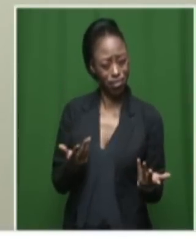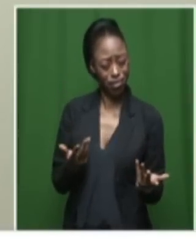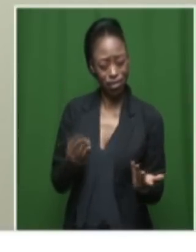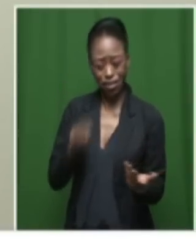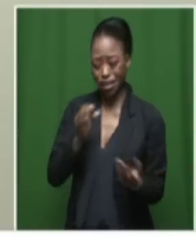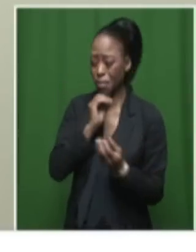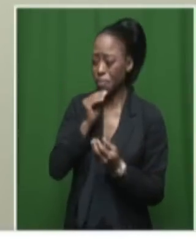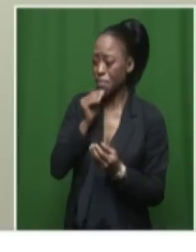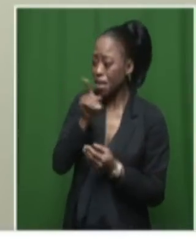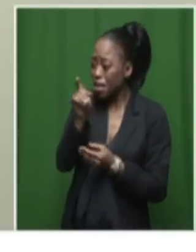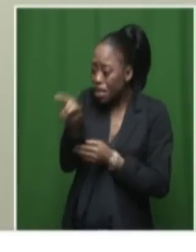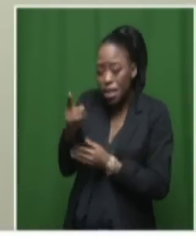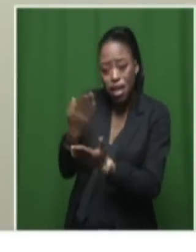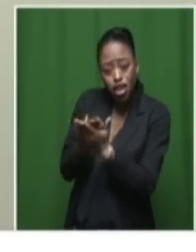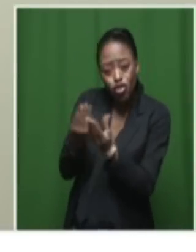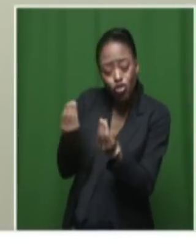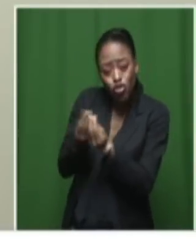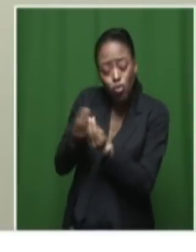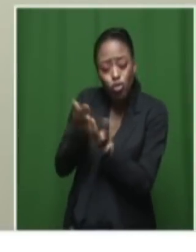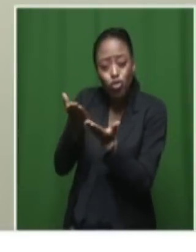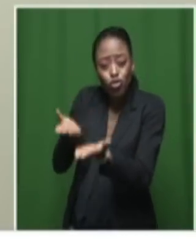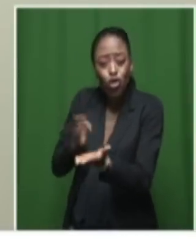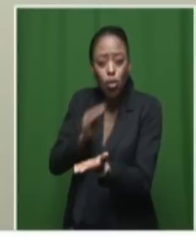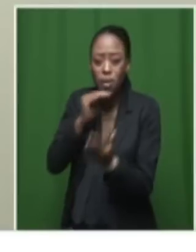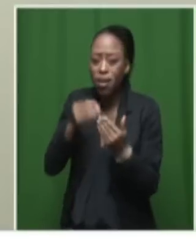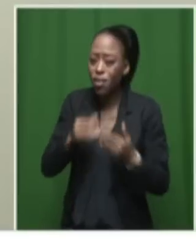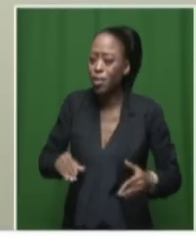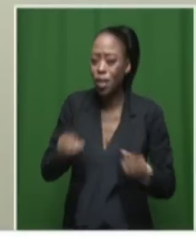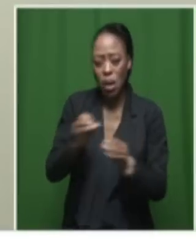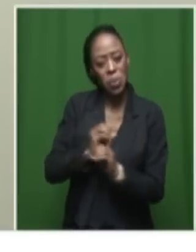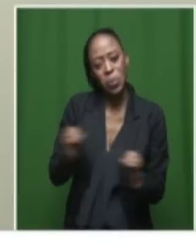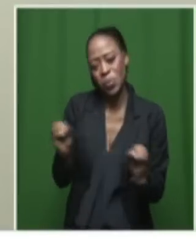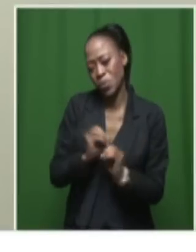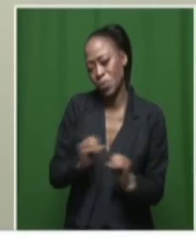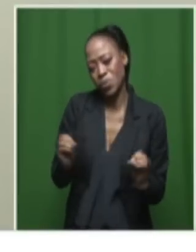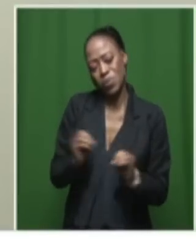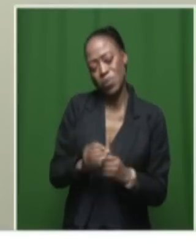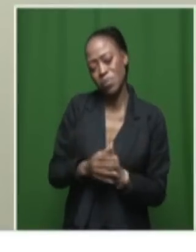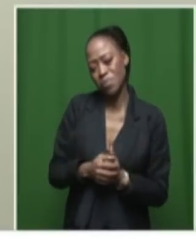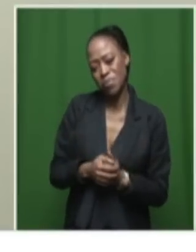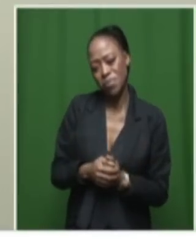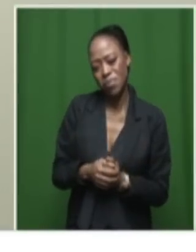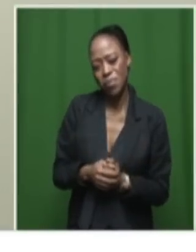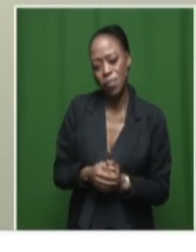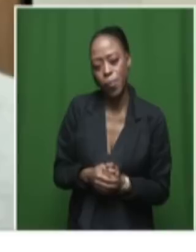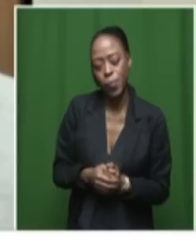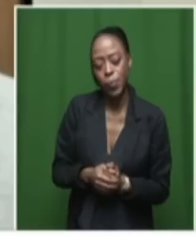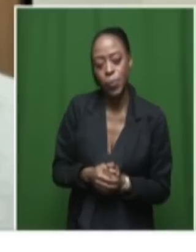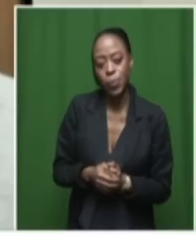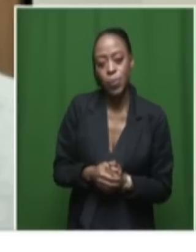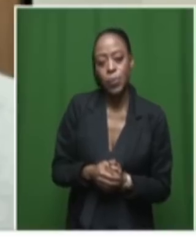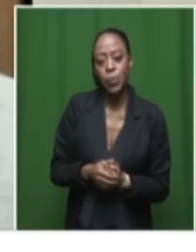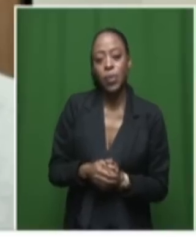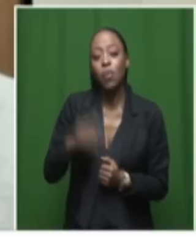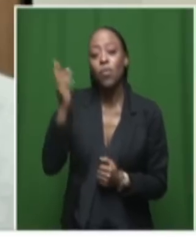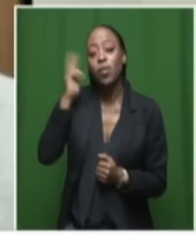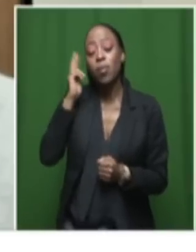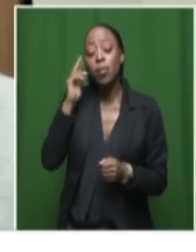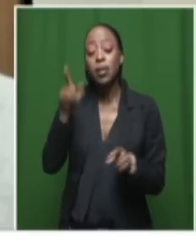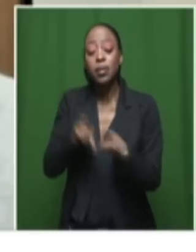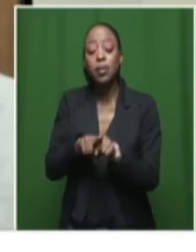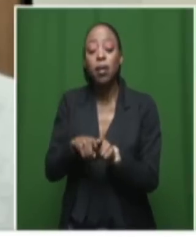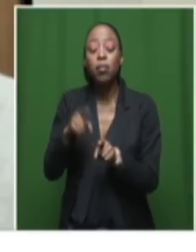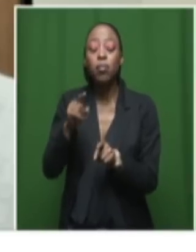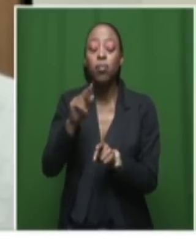do that shows you that this claim to objectivity that they make is simply false. So we remember the days of the